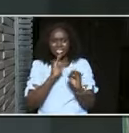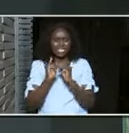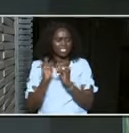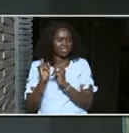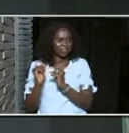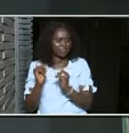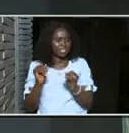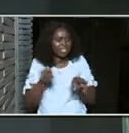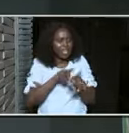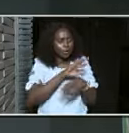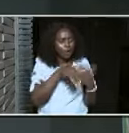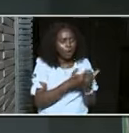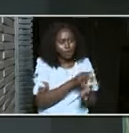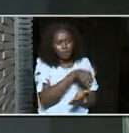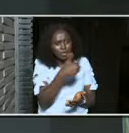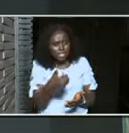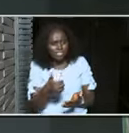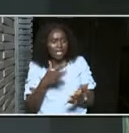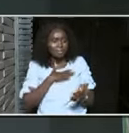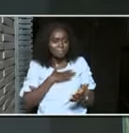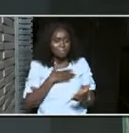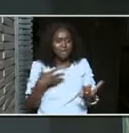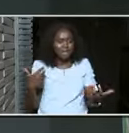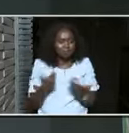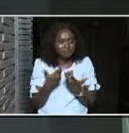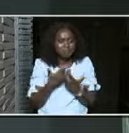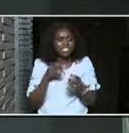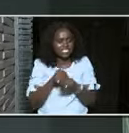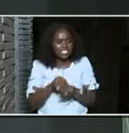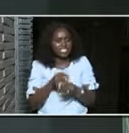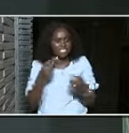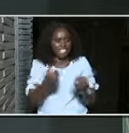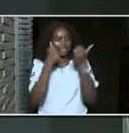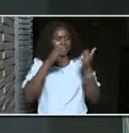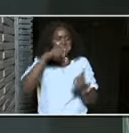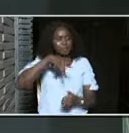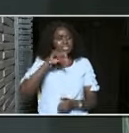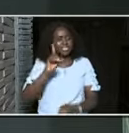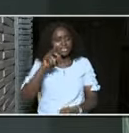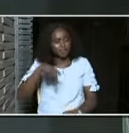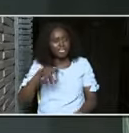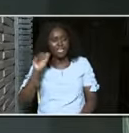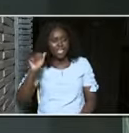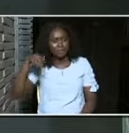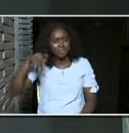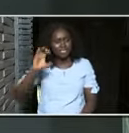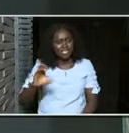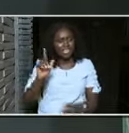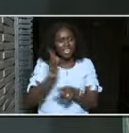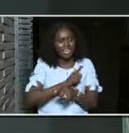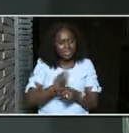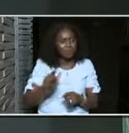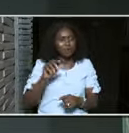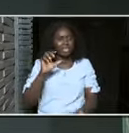all others, my colleagues in the game, PDP, APC, Labour, all